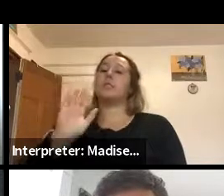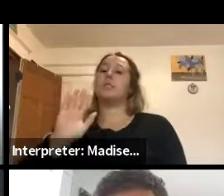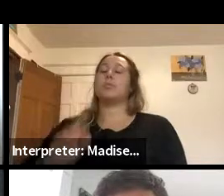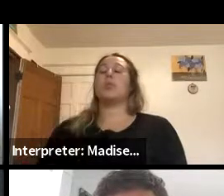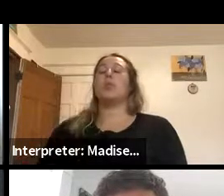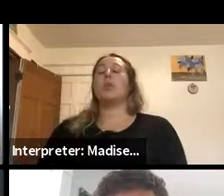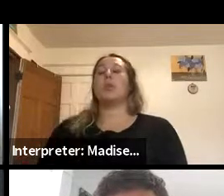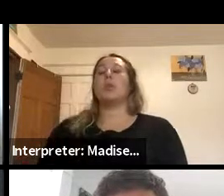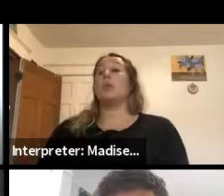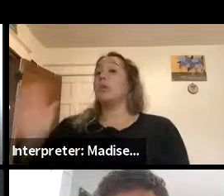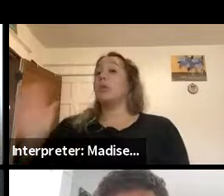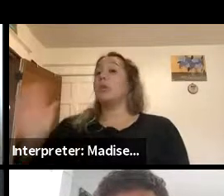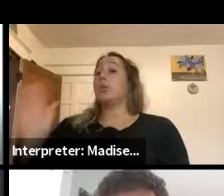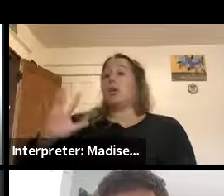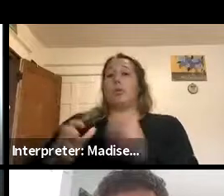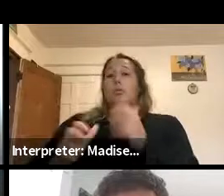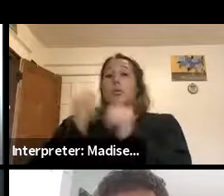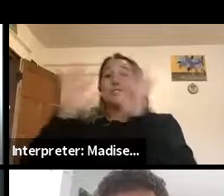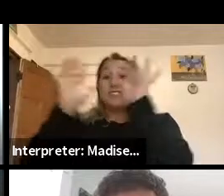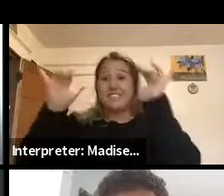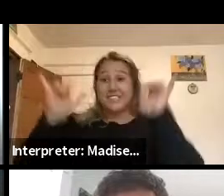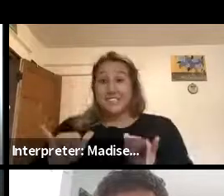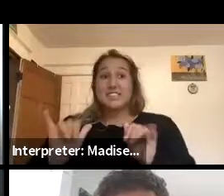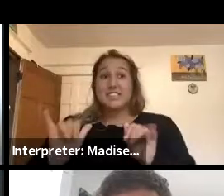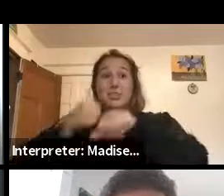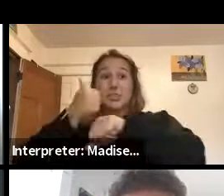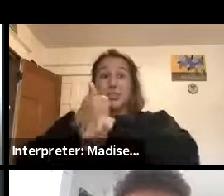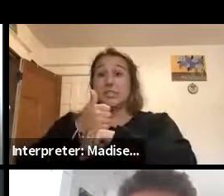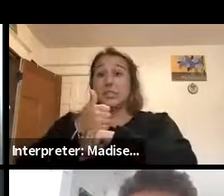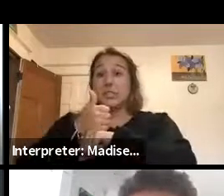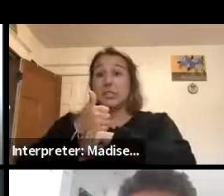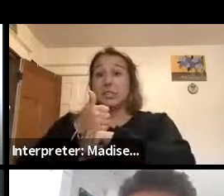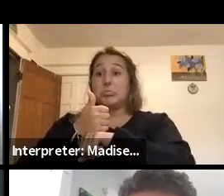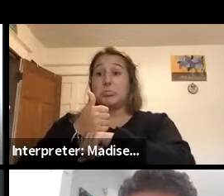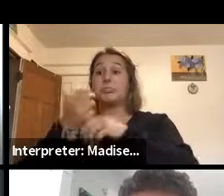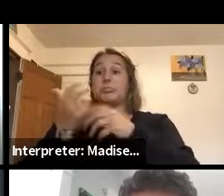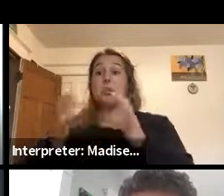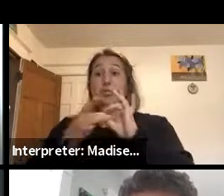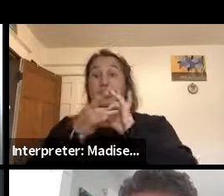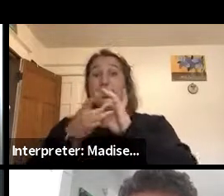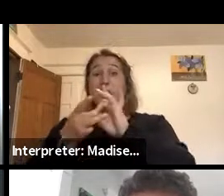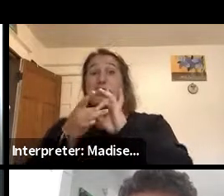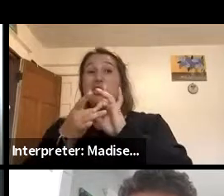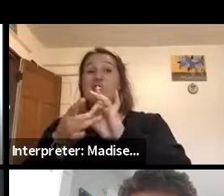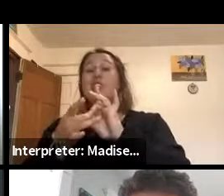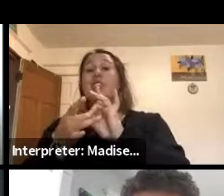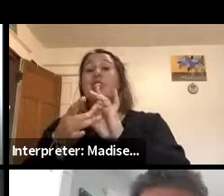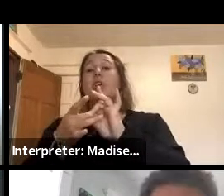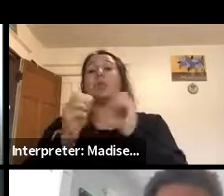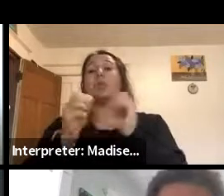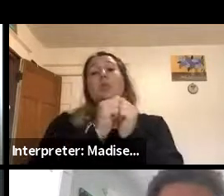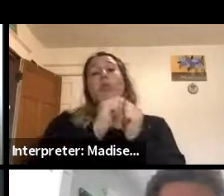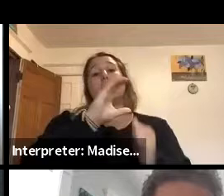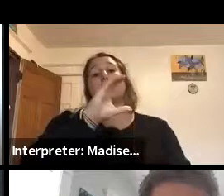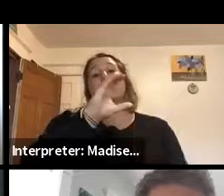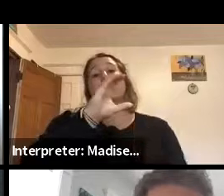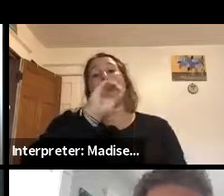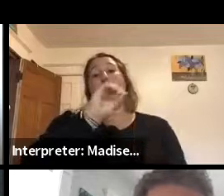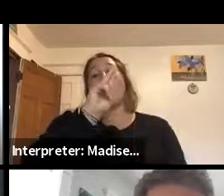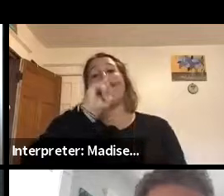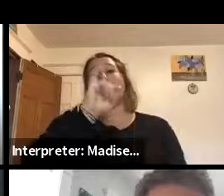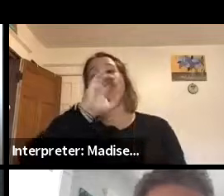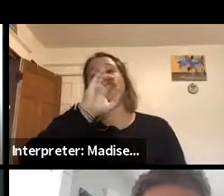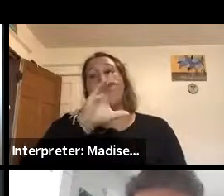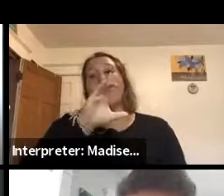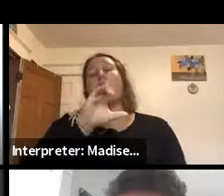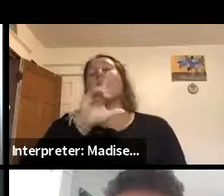up for the relationships between the council and the administration, for good or for ill, have my fingerprints on them. So any